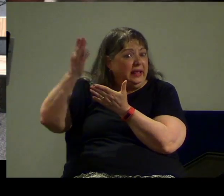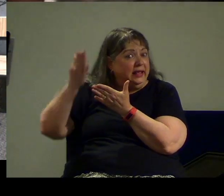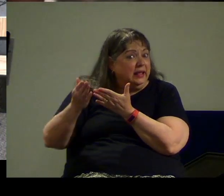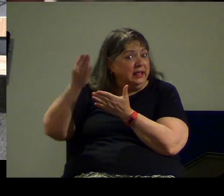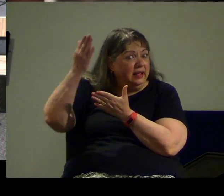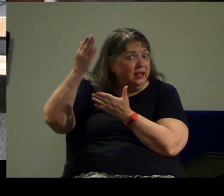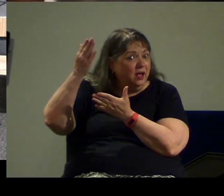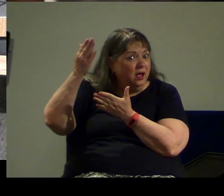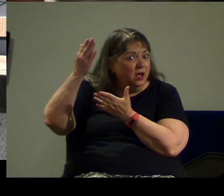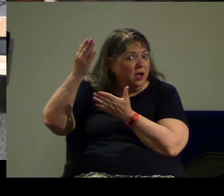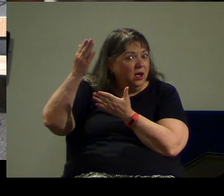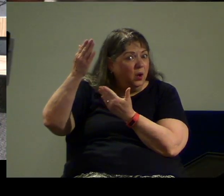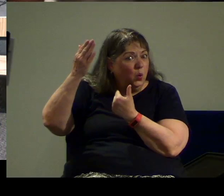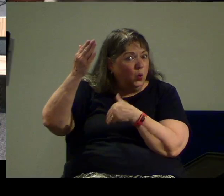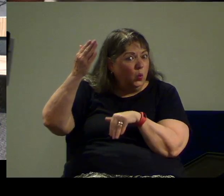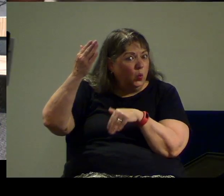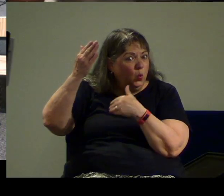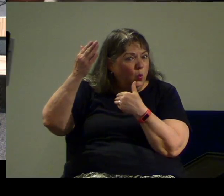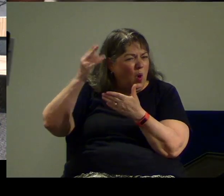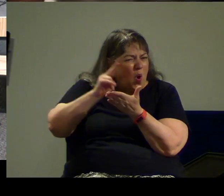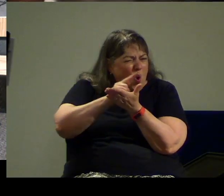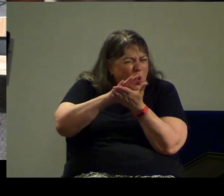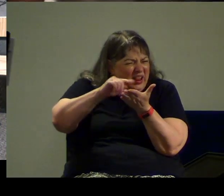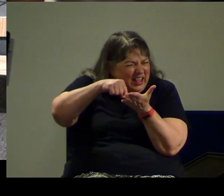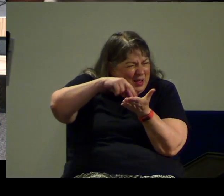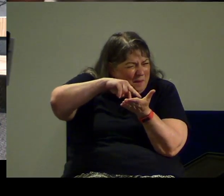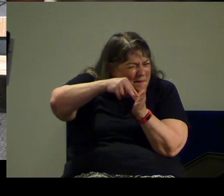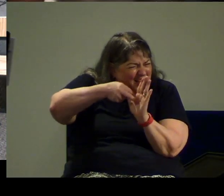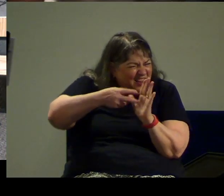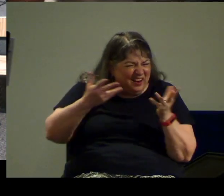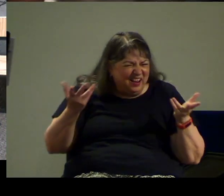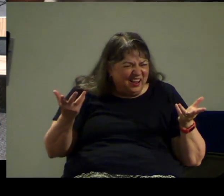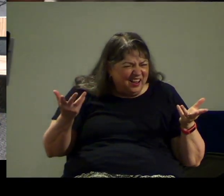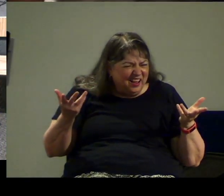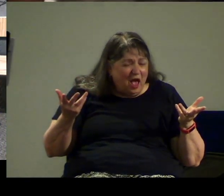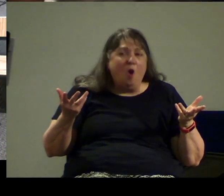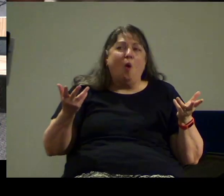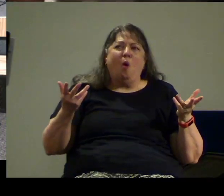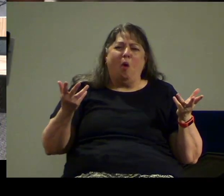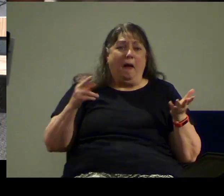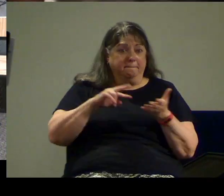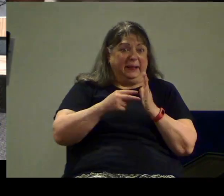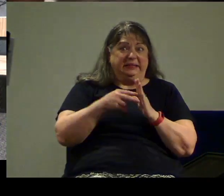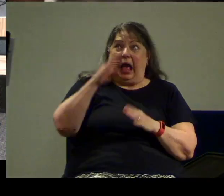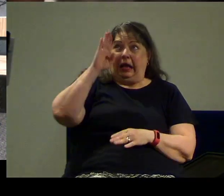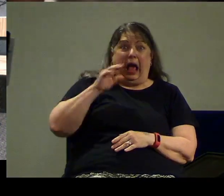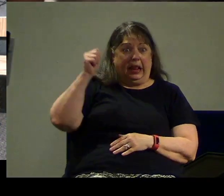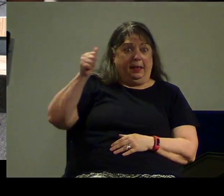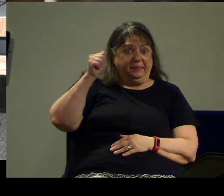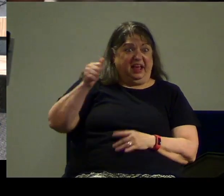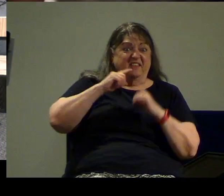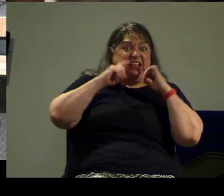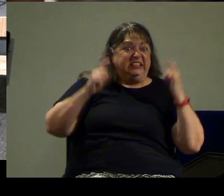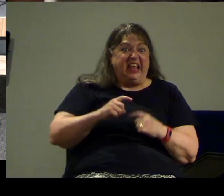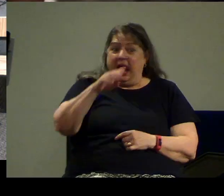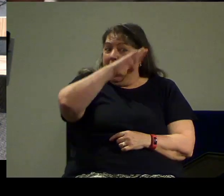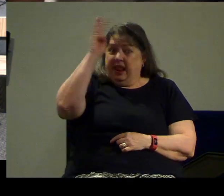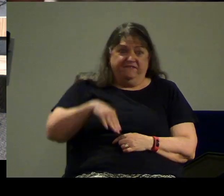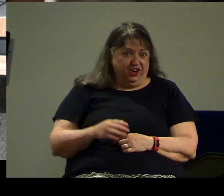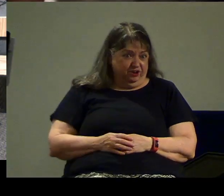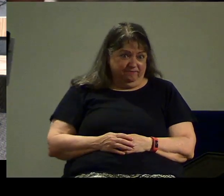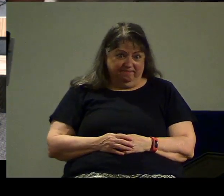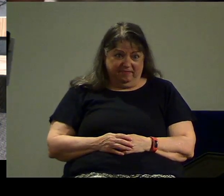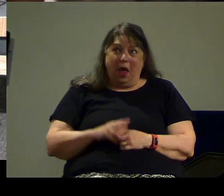holy. And what does holy mean? That God is incorruptible. God is set apart.